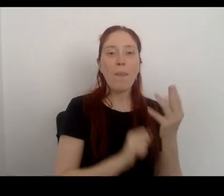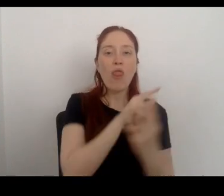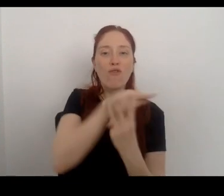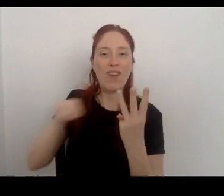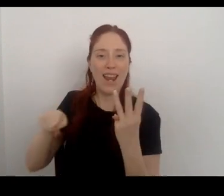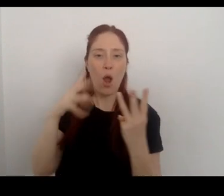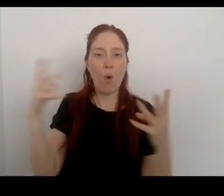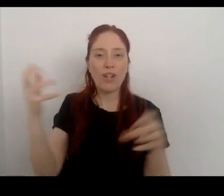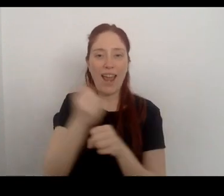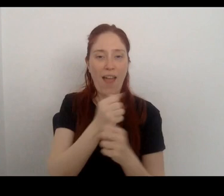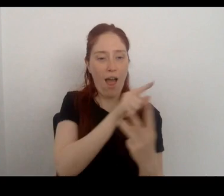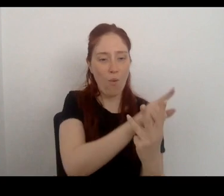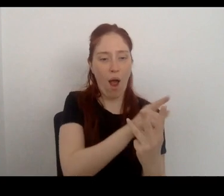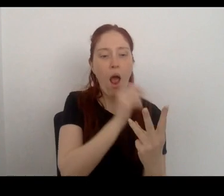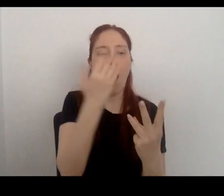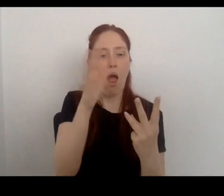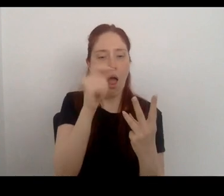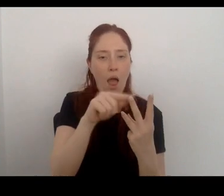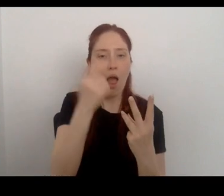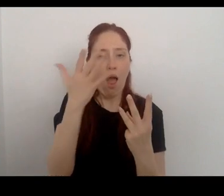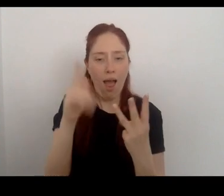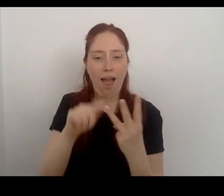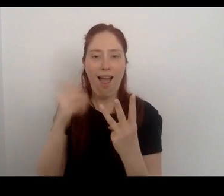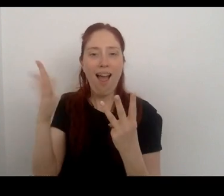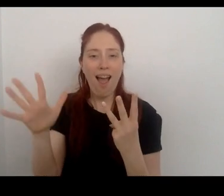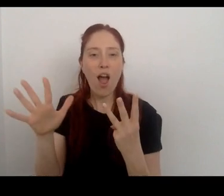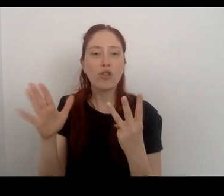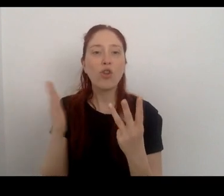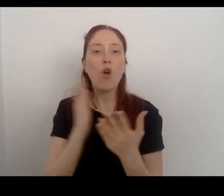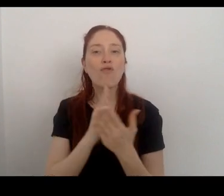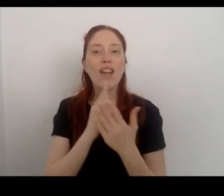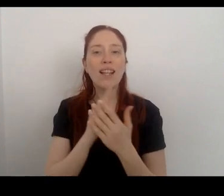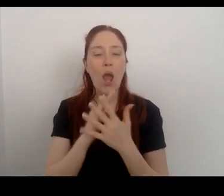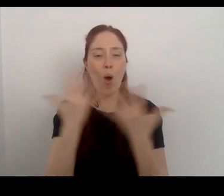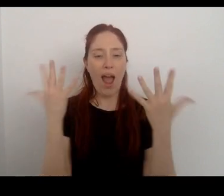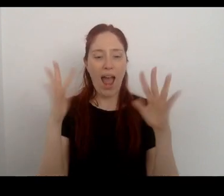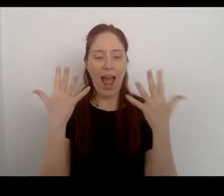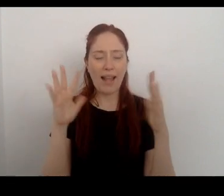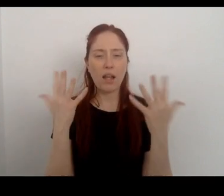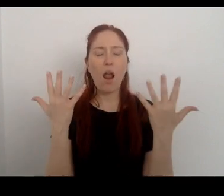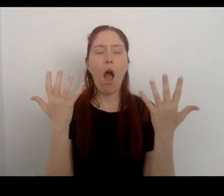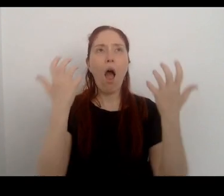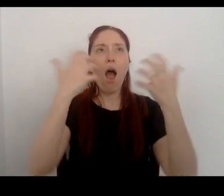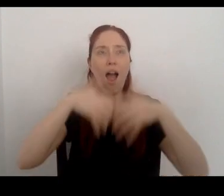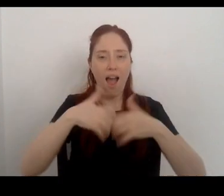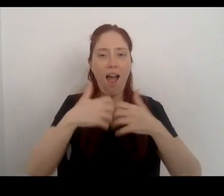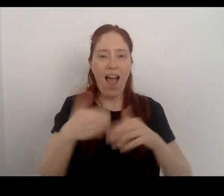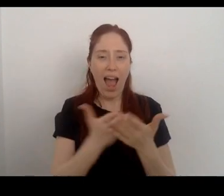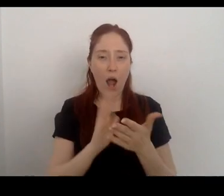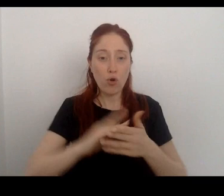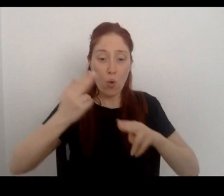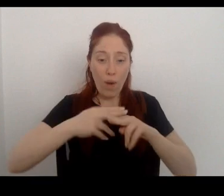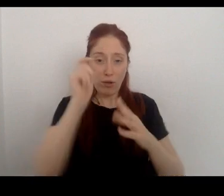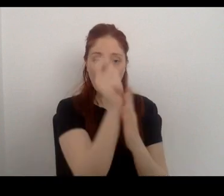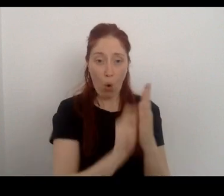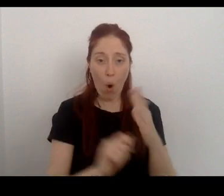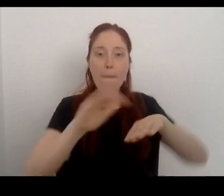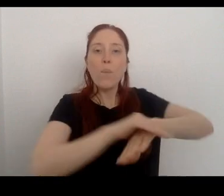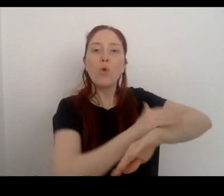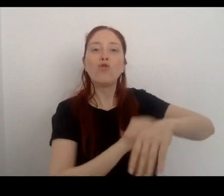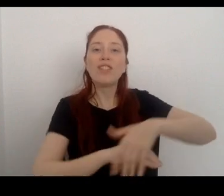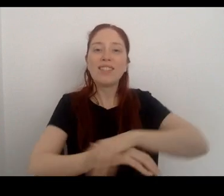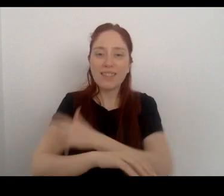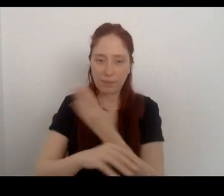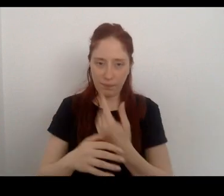our eyes and hands familiar with this object. And wonderful to see how, you know, that energy of the quick drawings